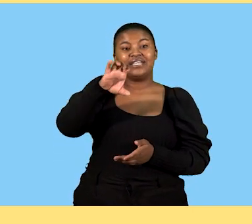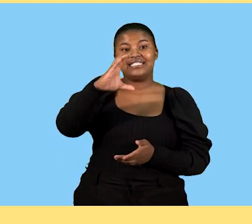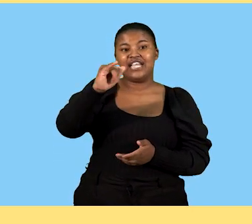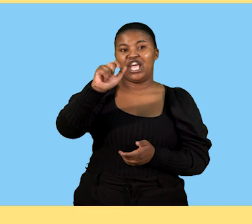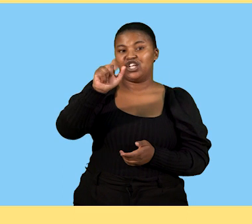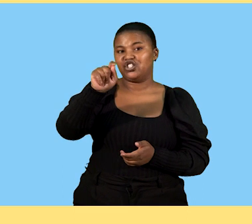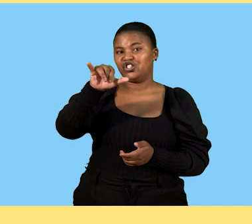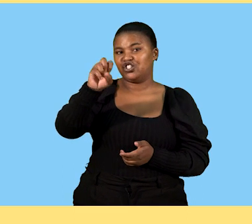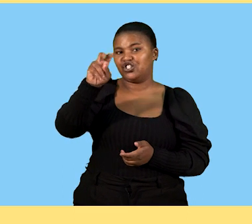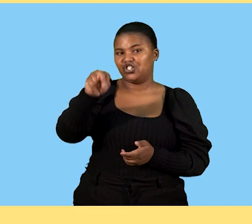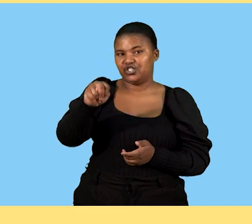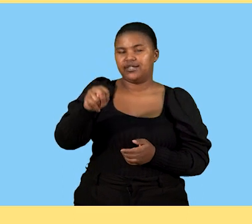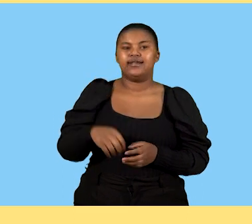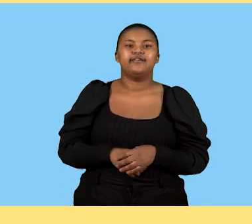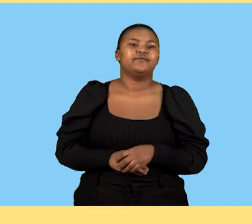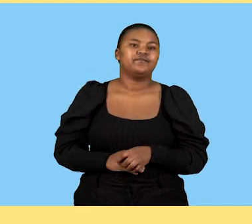depreciation